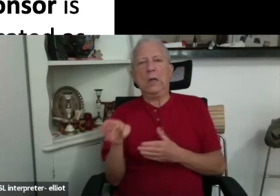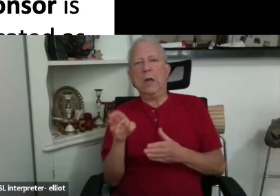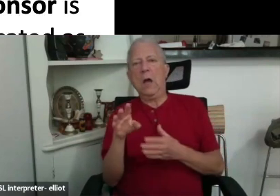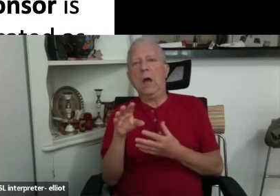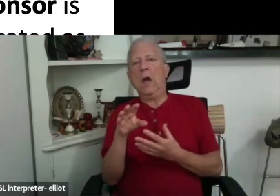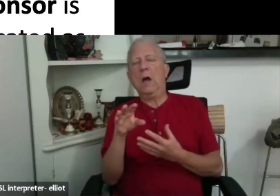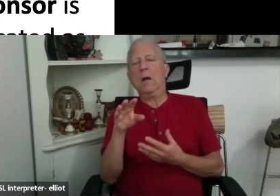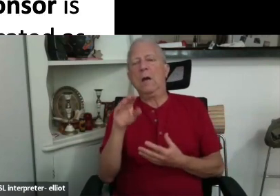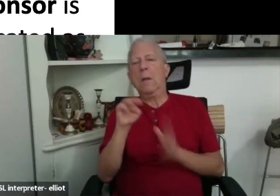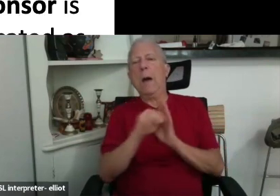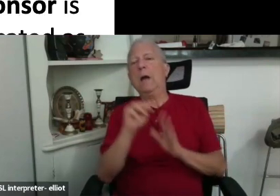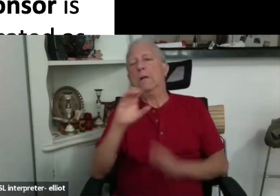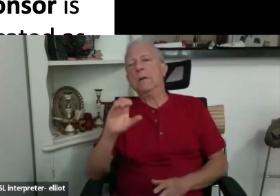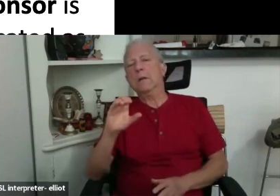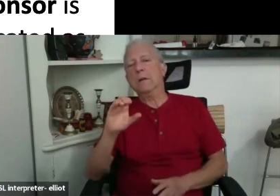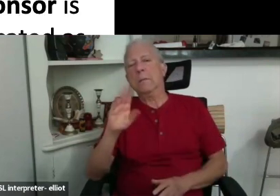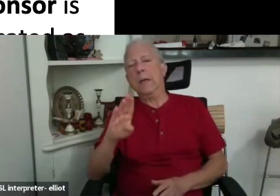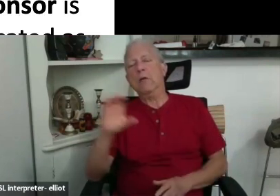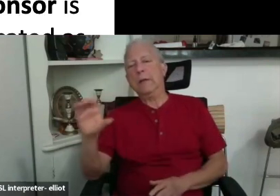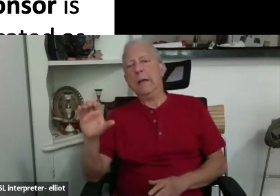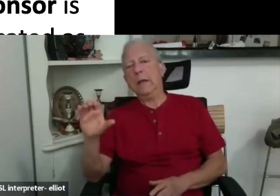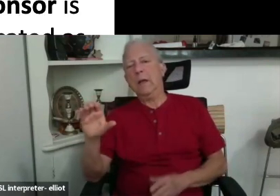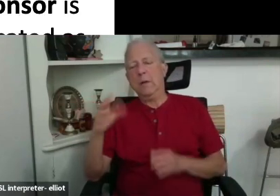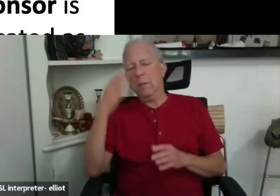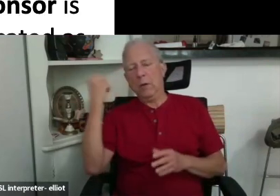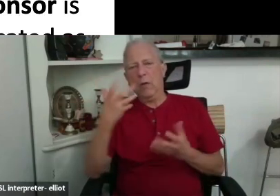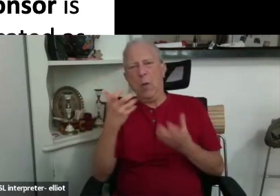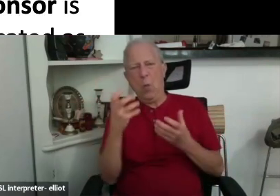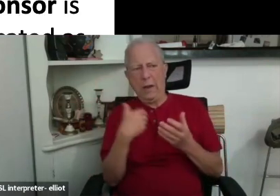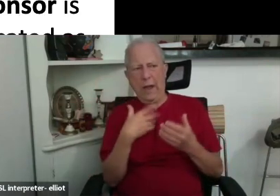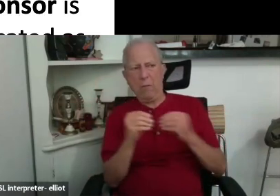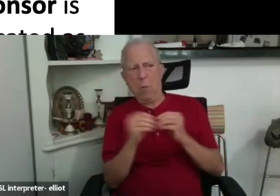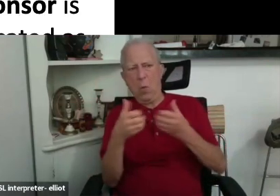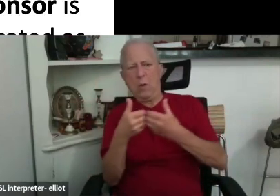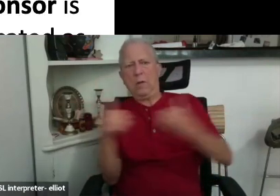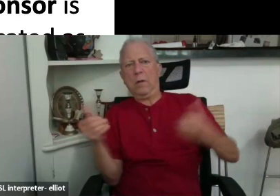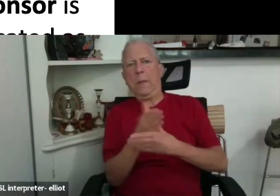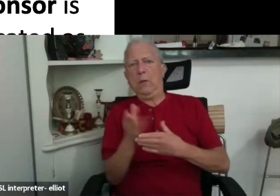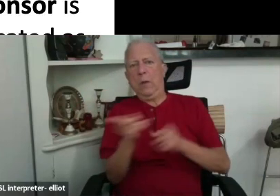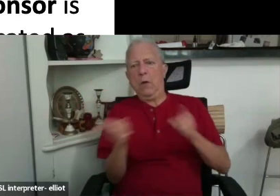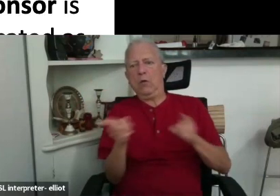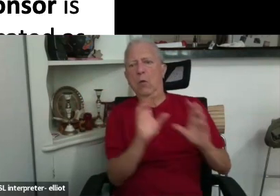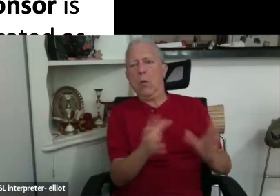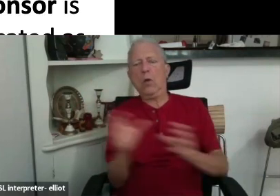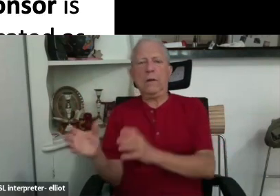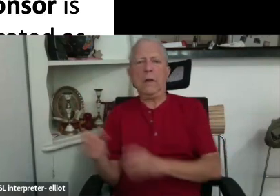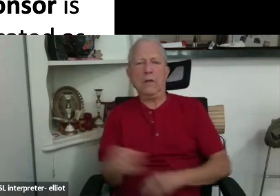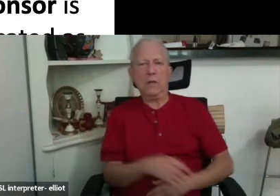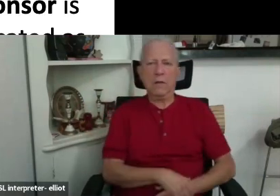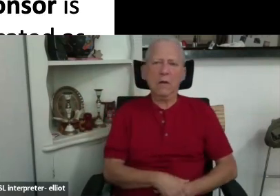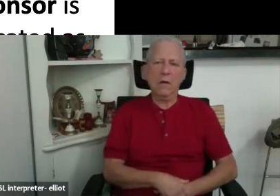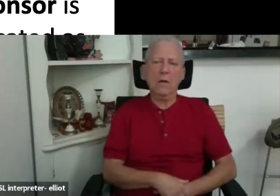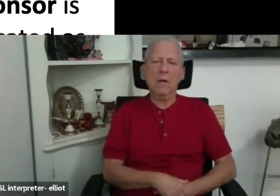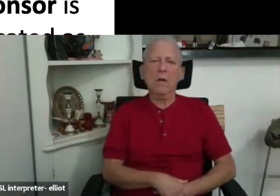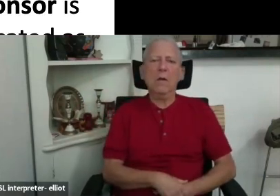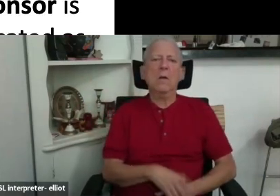to create a little bit more legally recognized distance between the two organizations. But